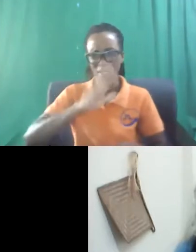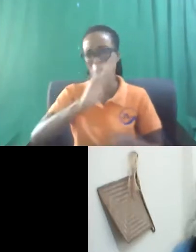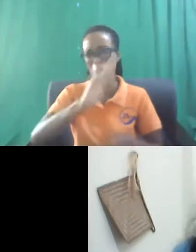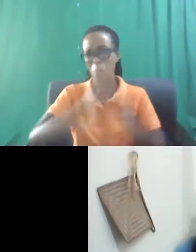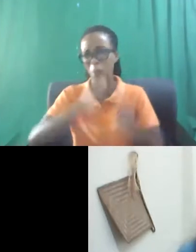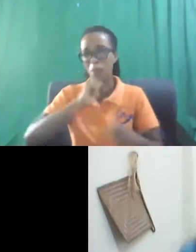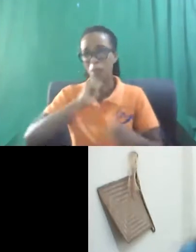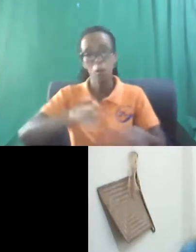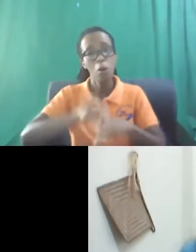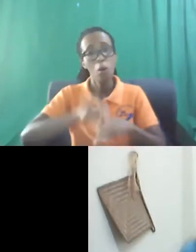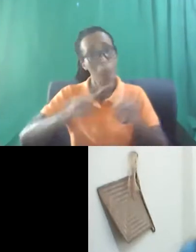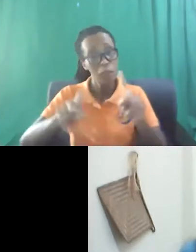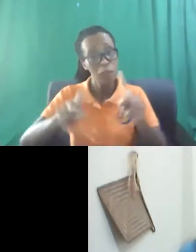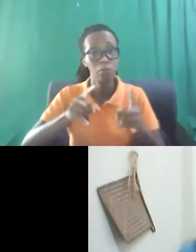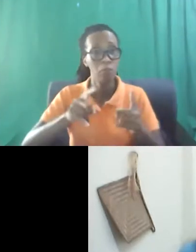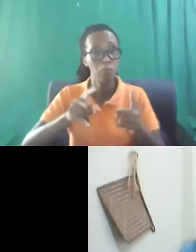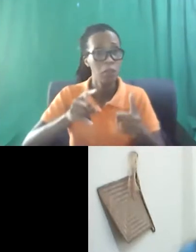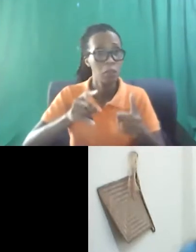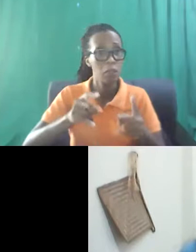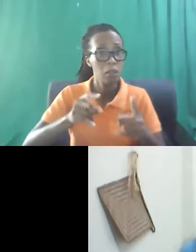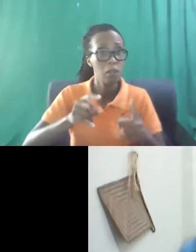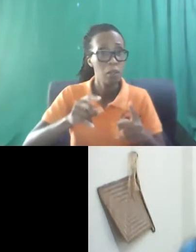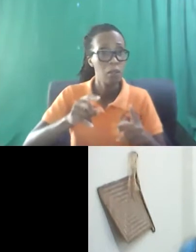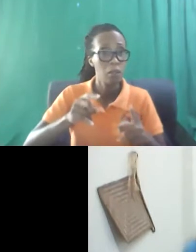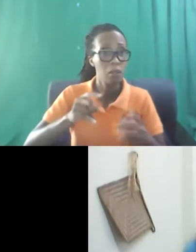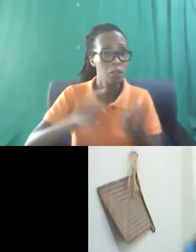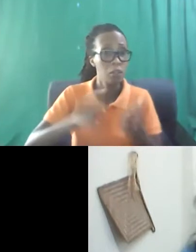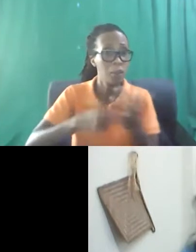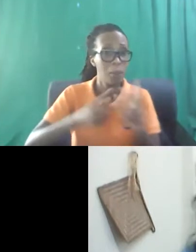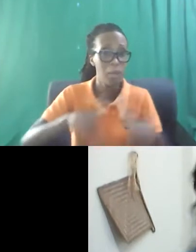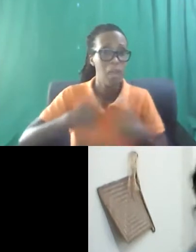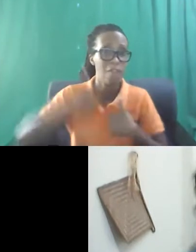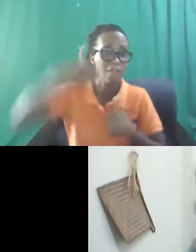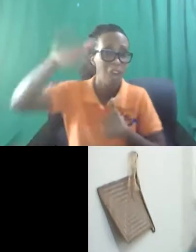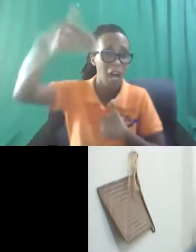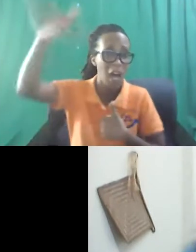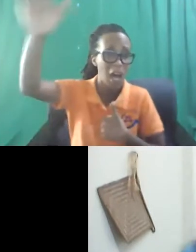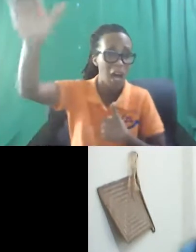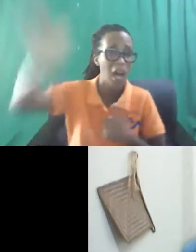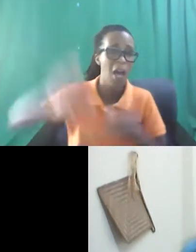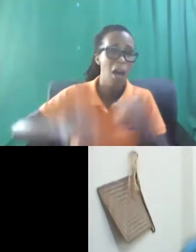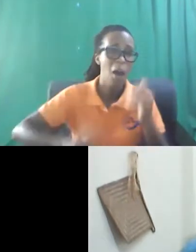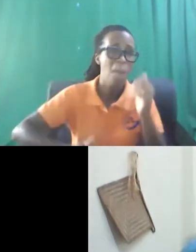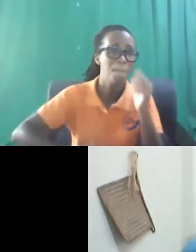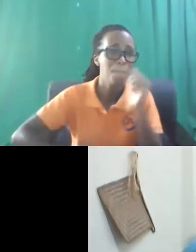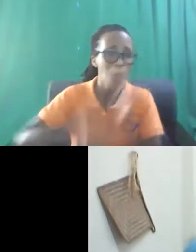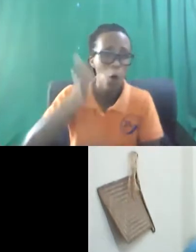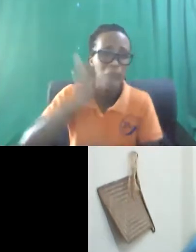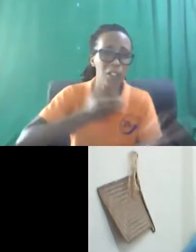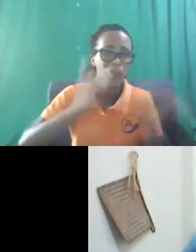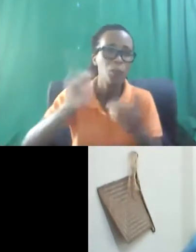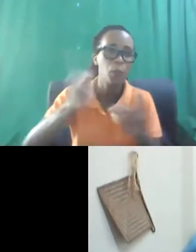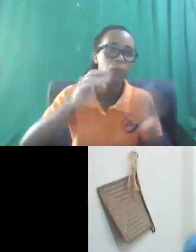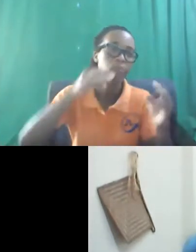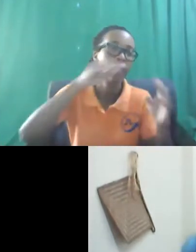especially when you live in a rural place, like all the services are centered in the city and whatnot, but